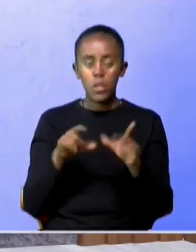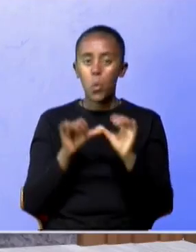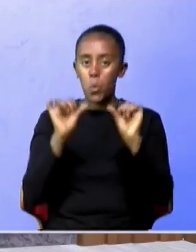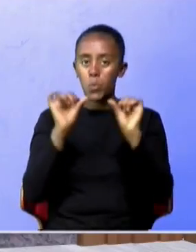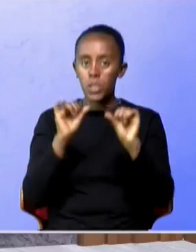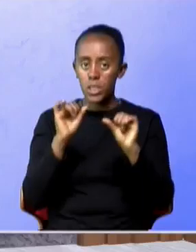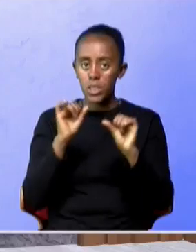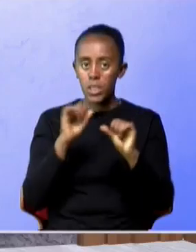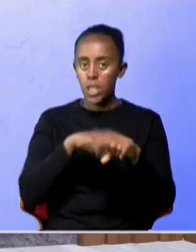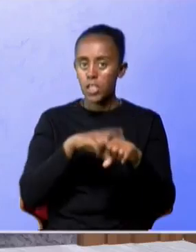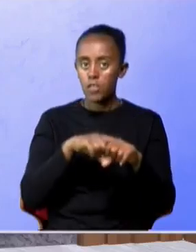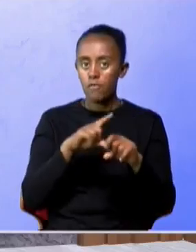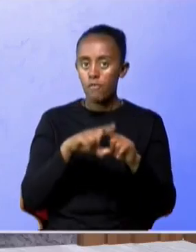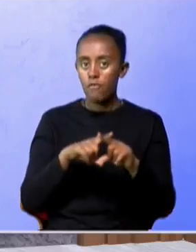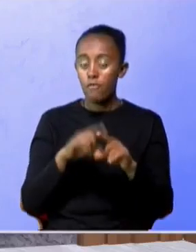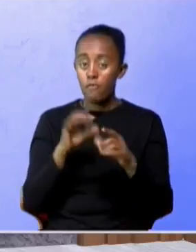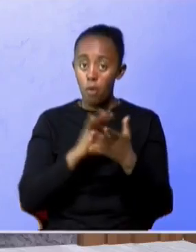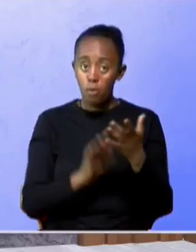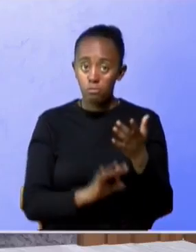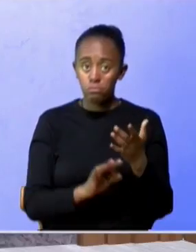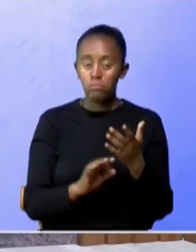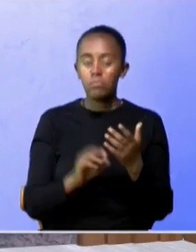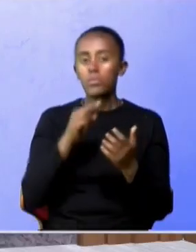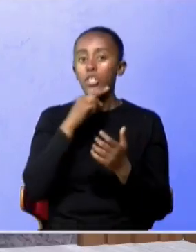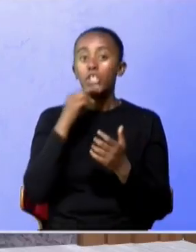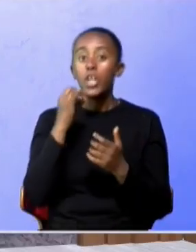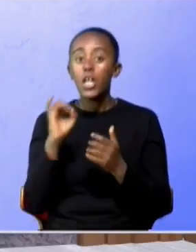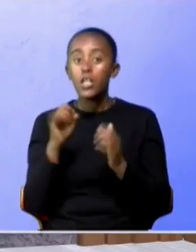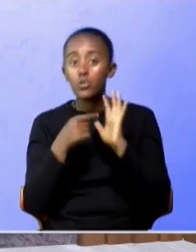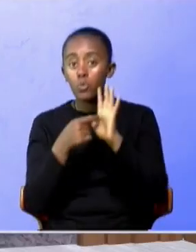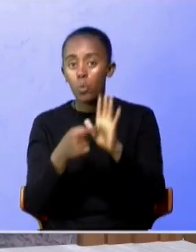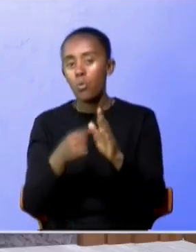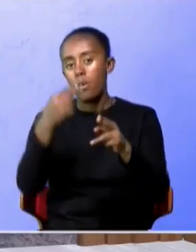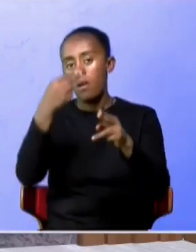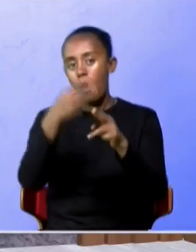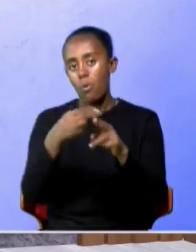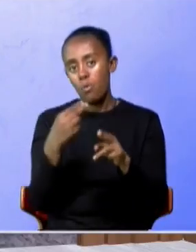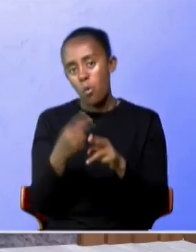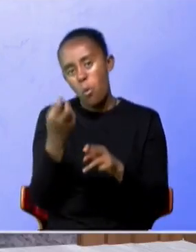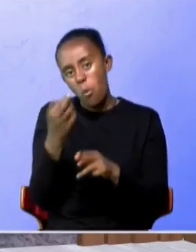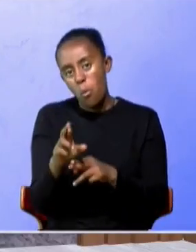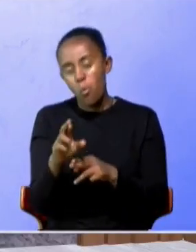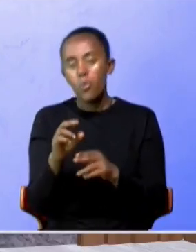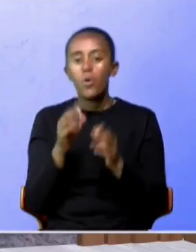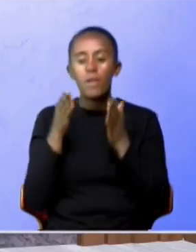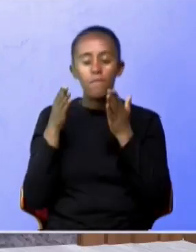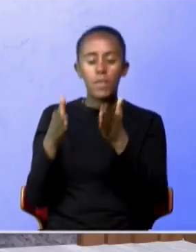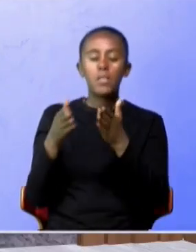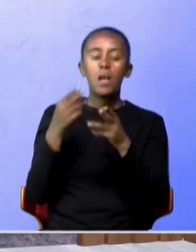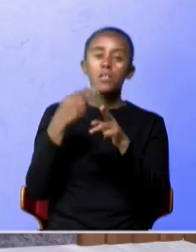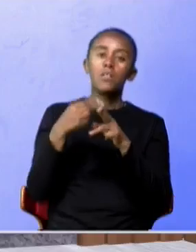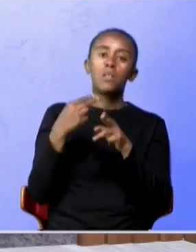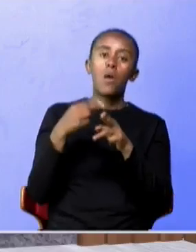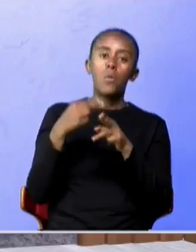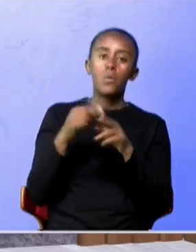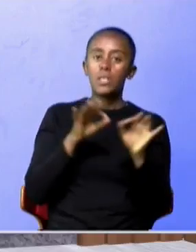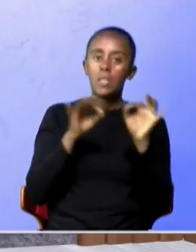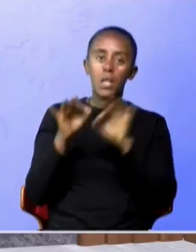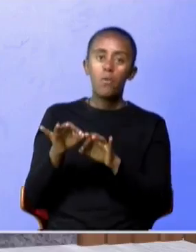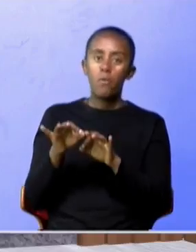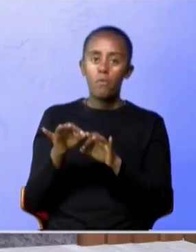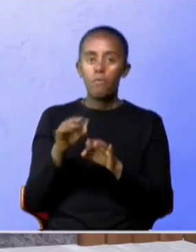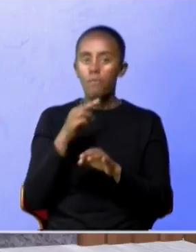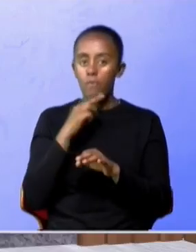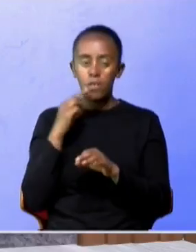continuous tense form, in this case, gerund shows what? Noun, or it emphasizes noun instead of